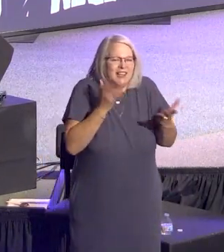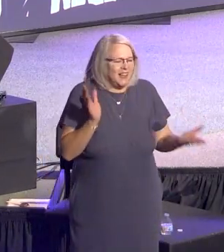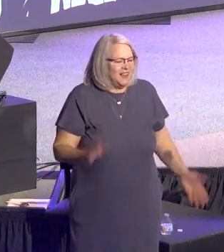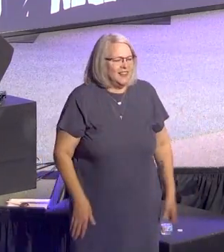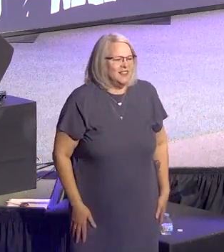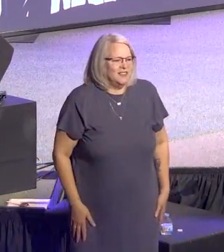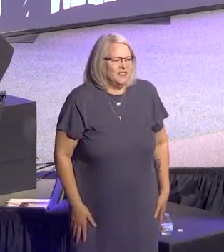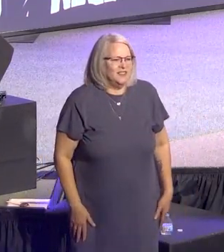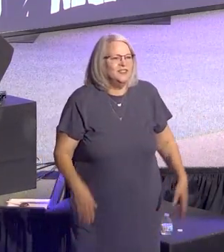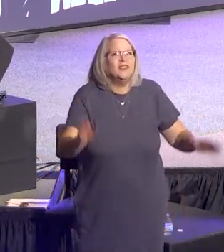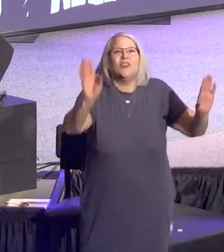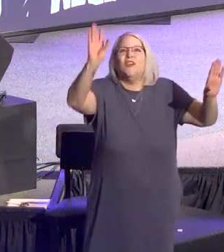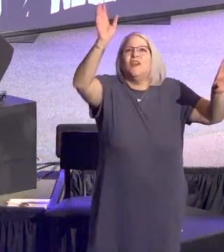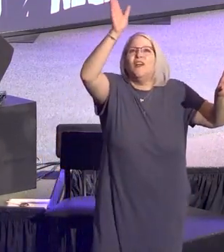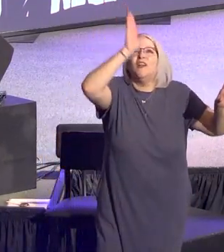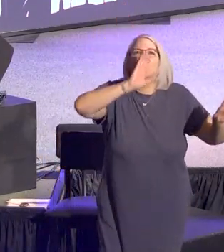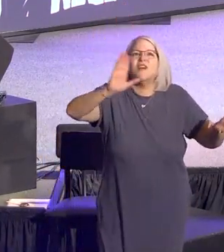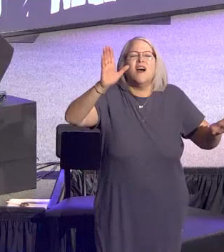God's divine favor.